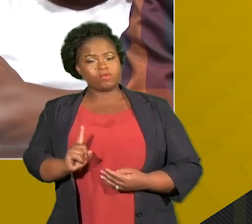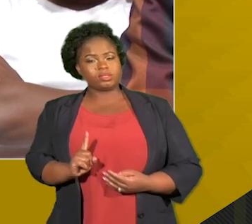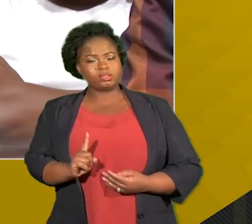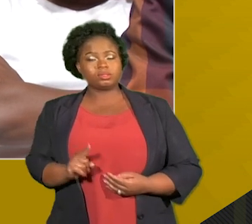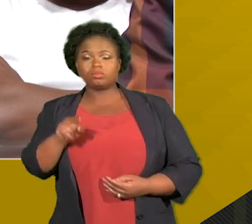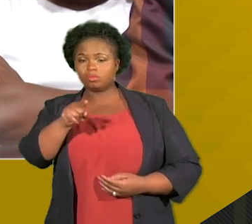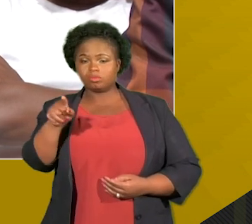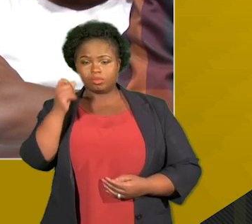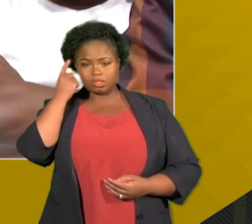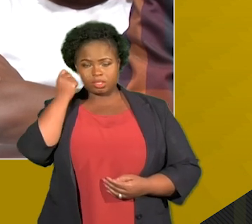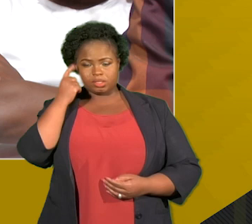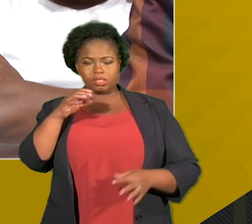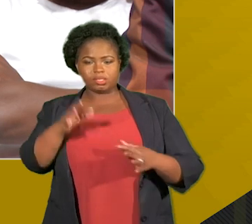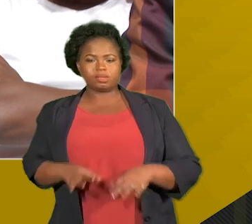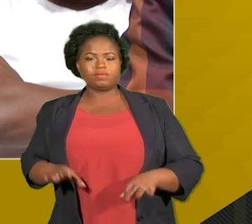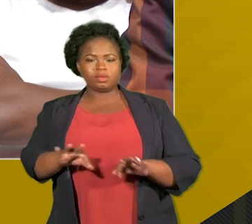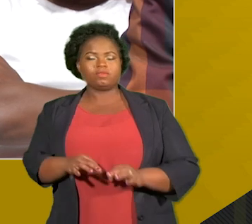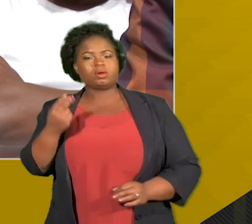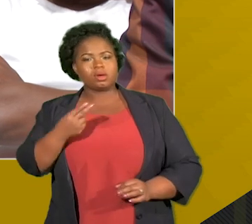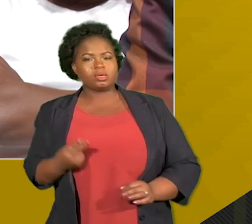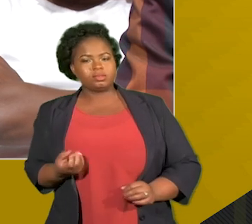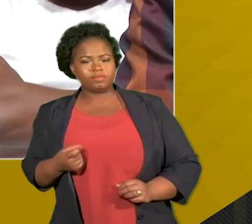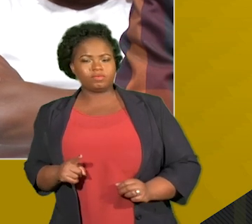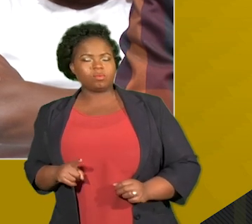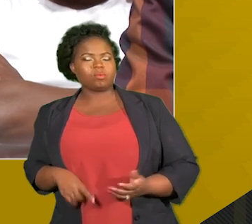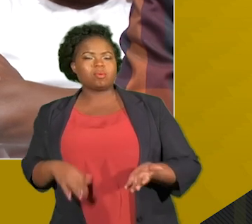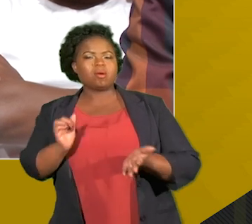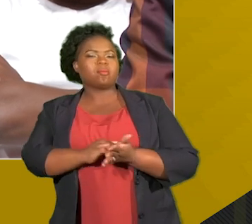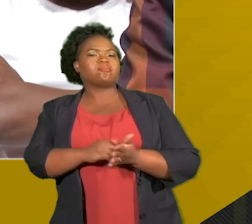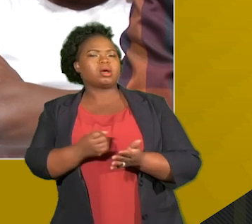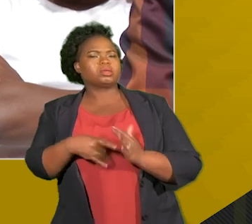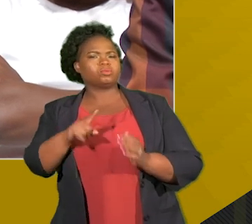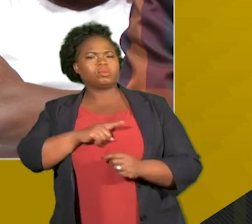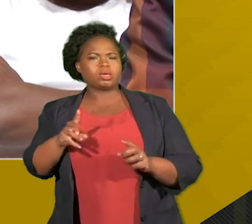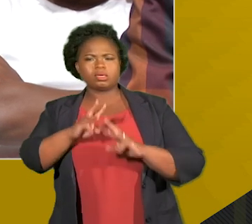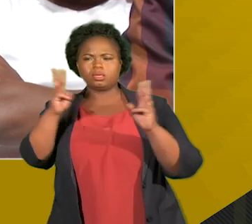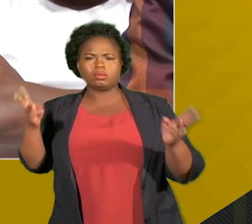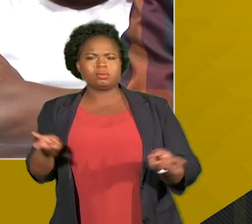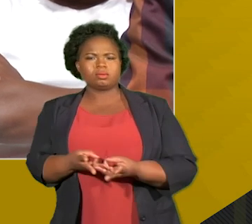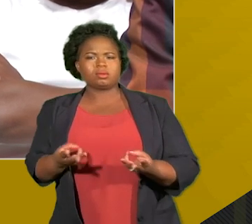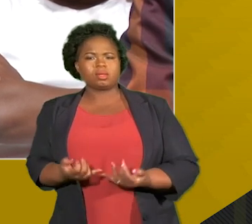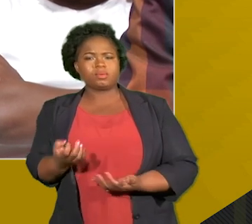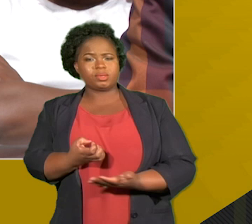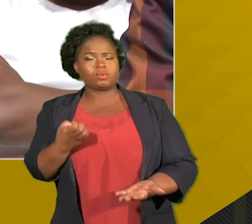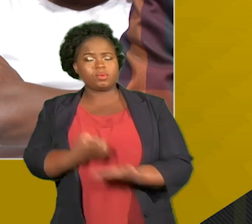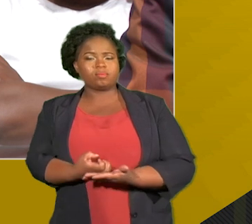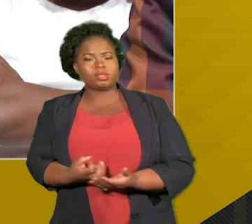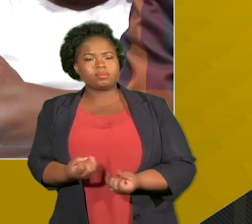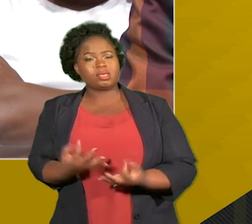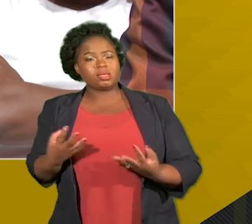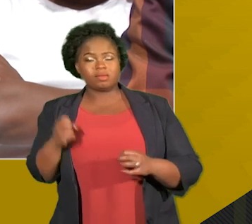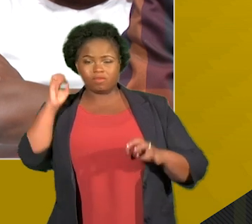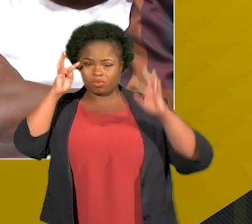need to also understand the value of art for market's sake. You know, we live in a global economy where the creative industries